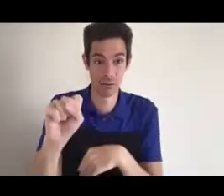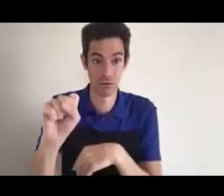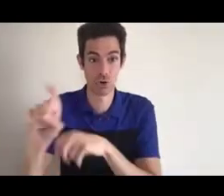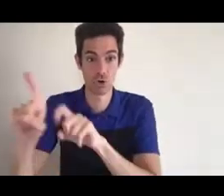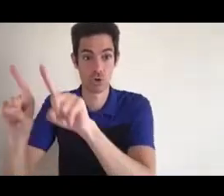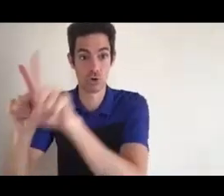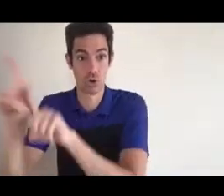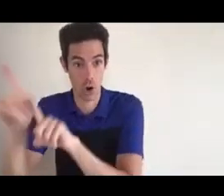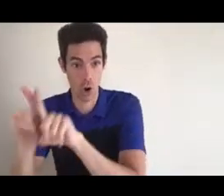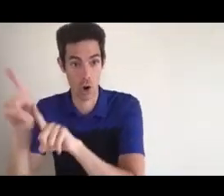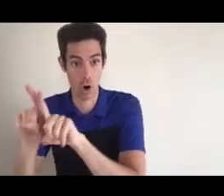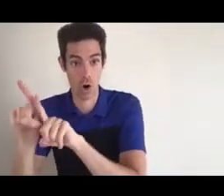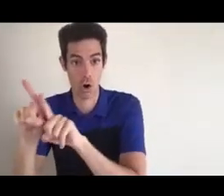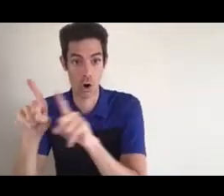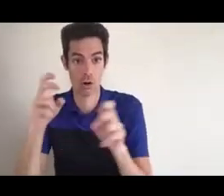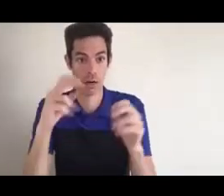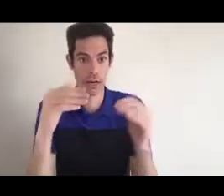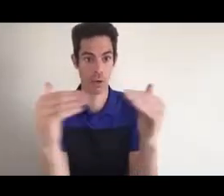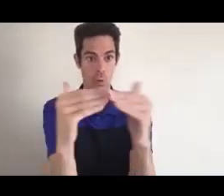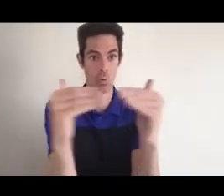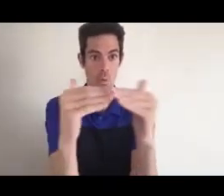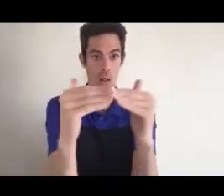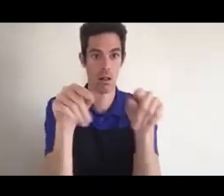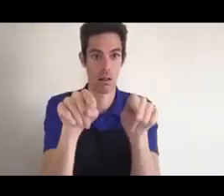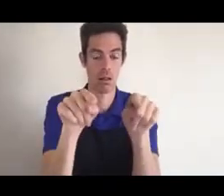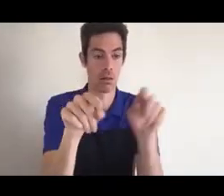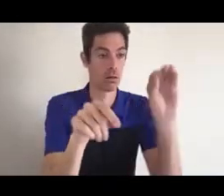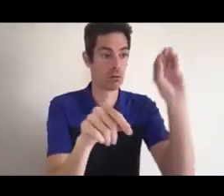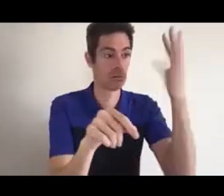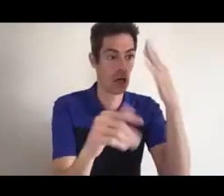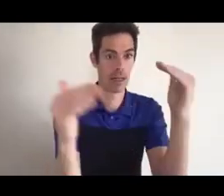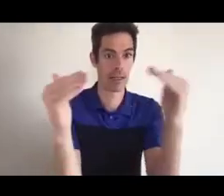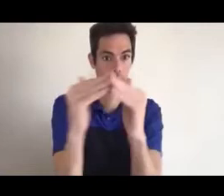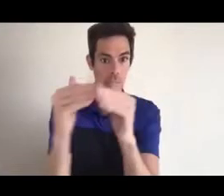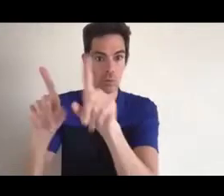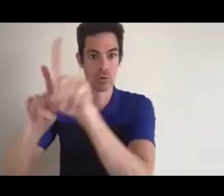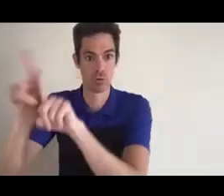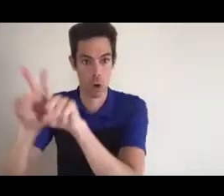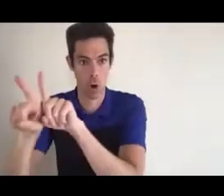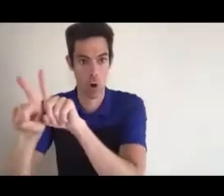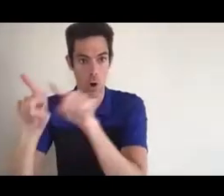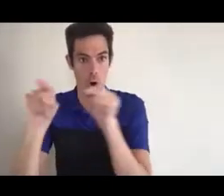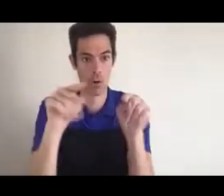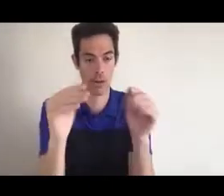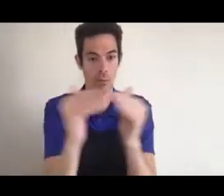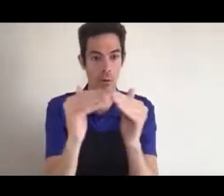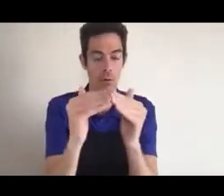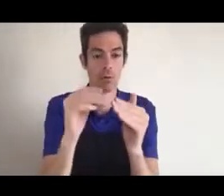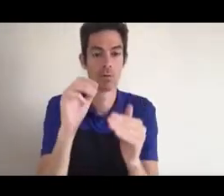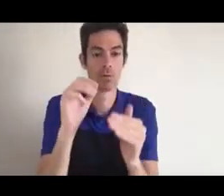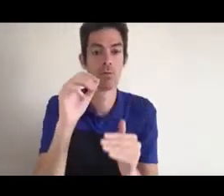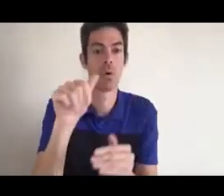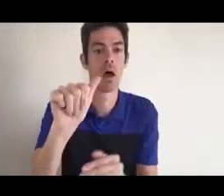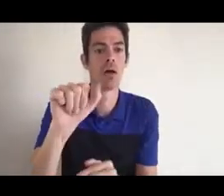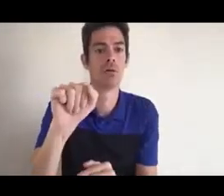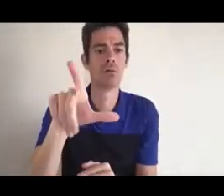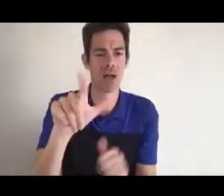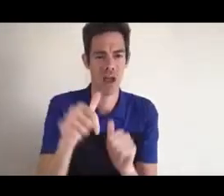sun is a star. So they're equal. So the sun is equal to a